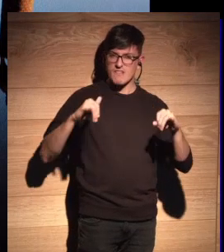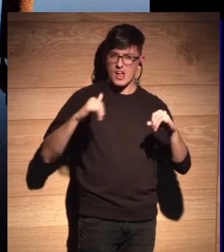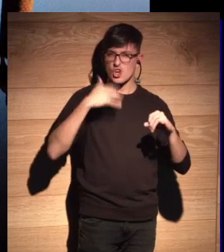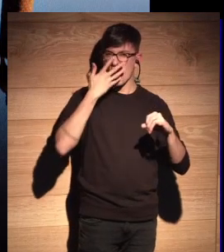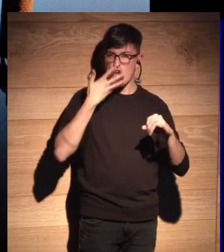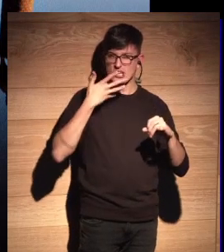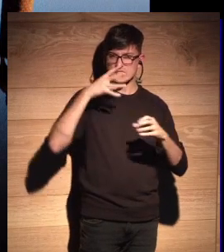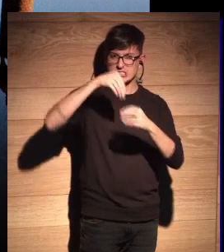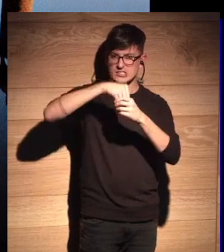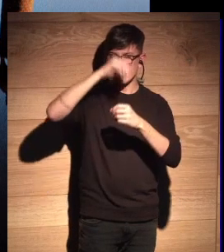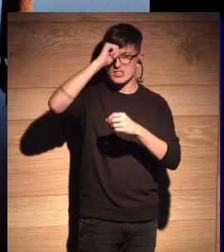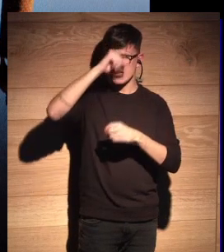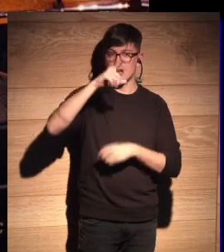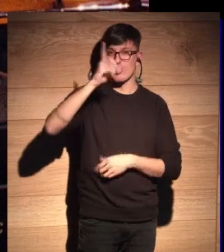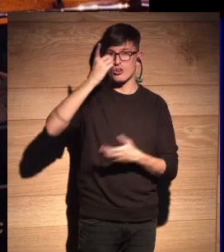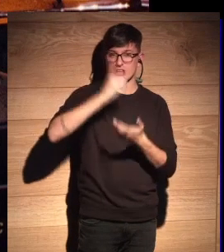Taj Mahal. Yeah.